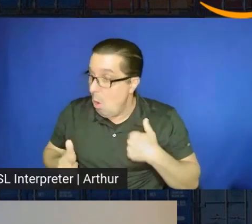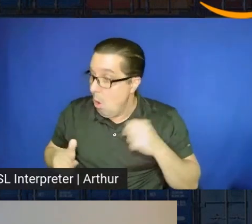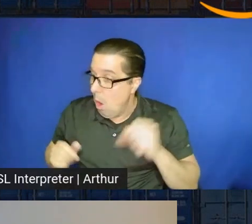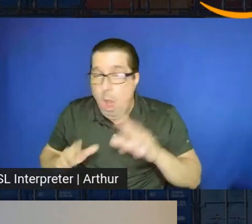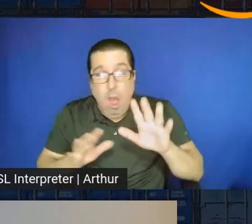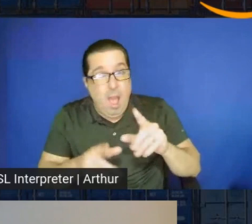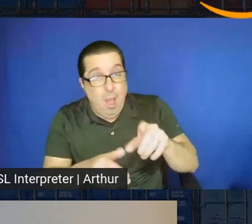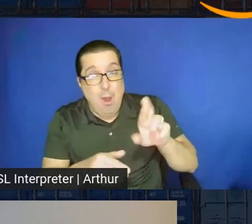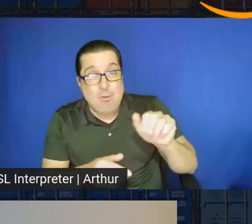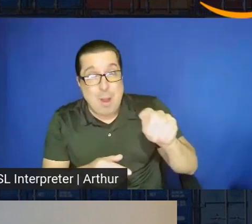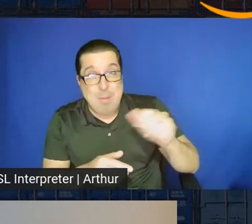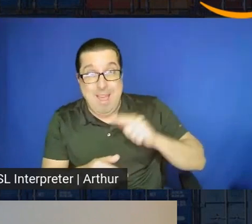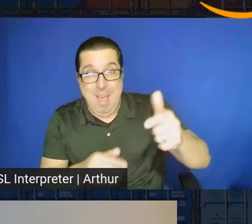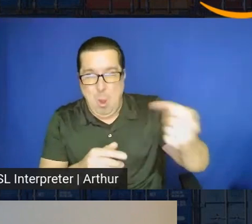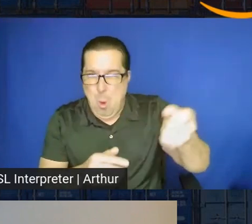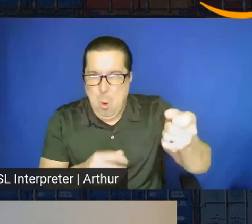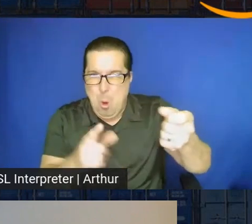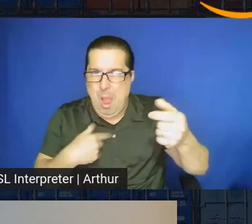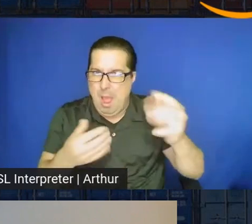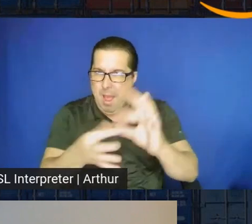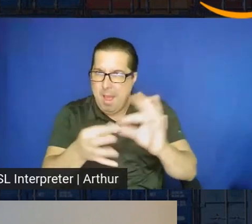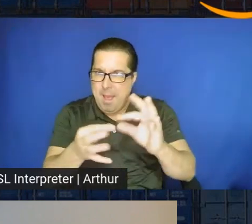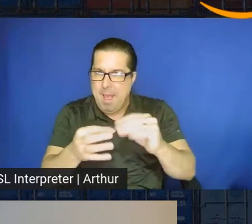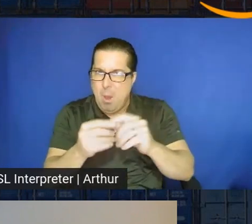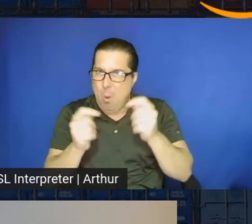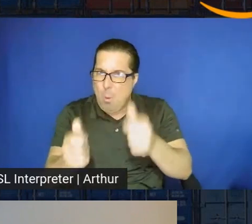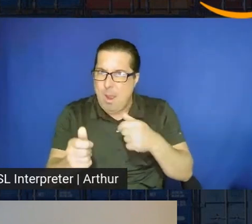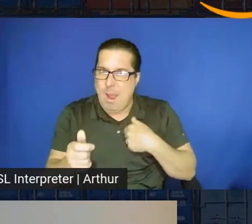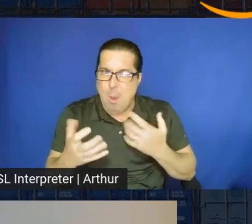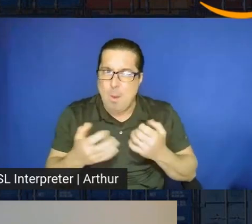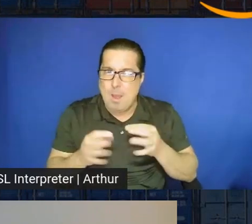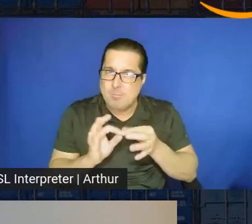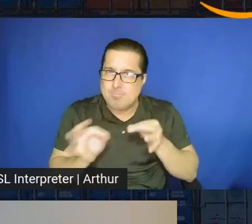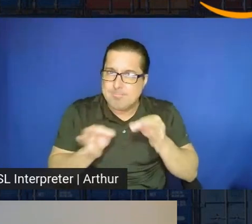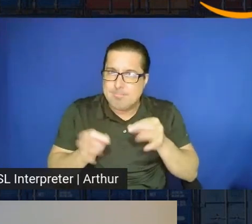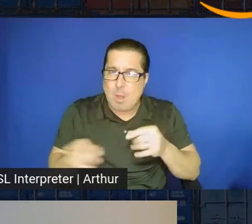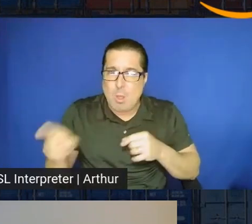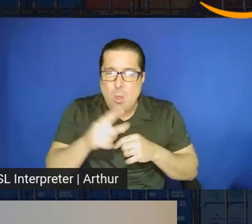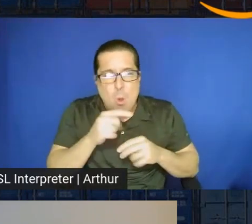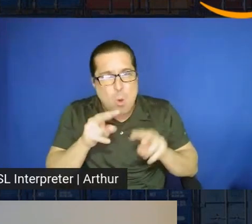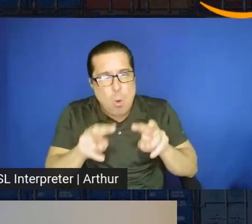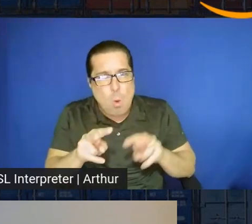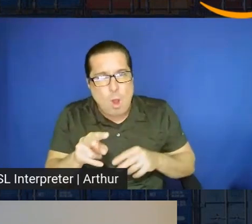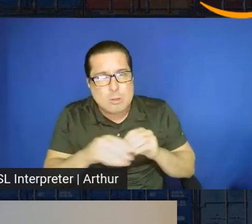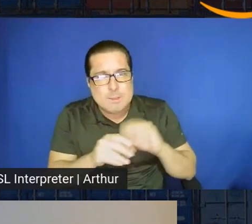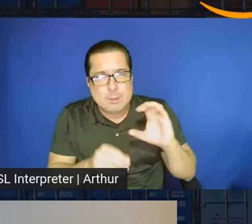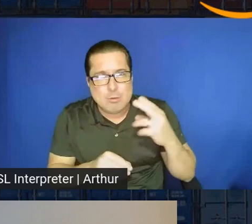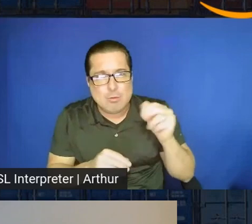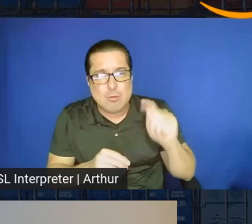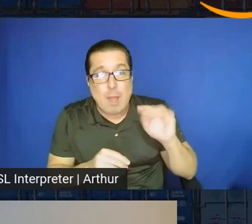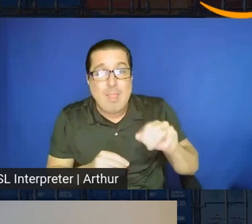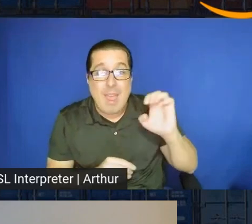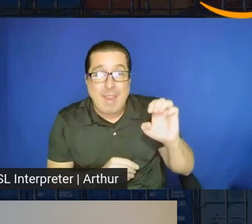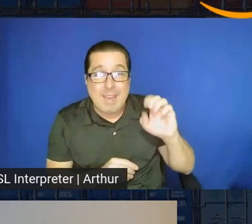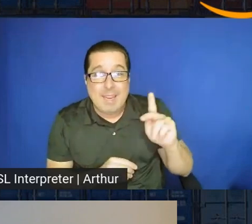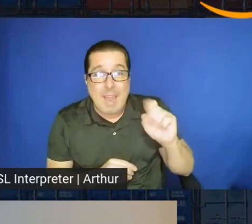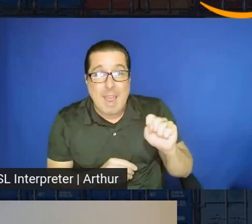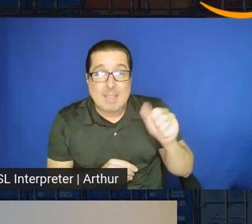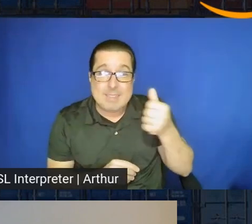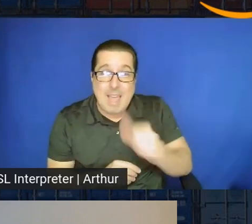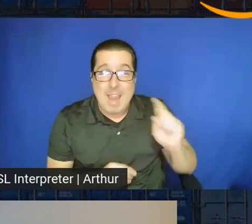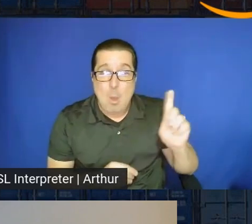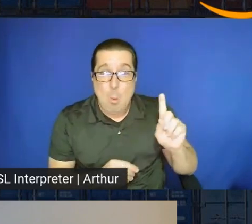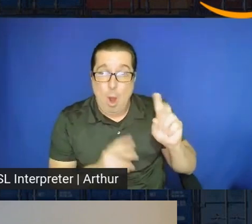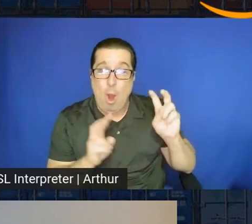into that real quick, I just want to quickly mention that, for the folks following along in the chat, EKS Anywhere is going to be this